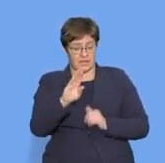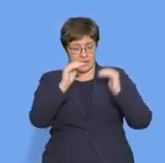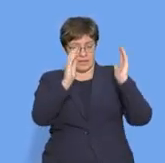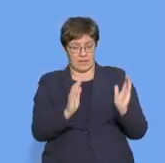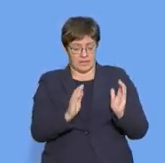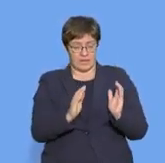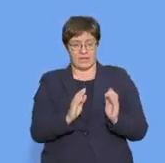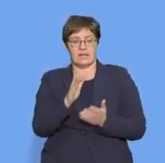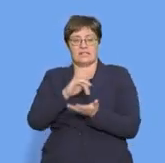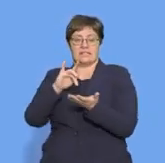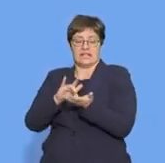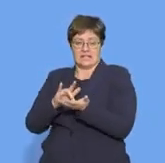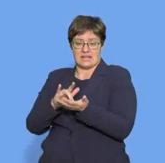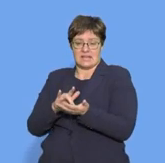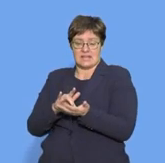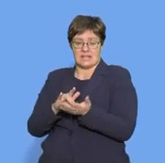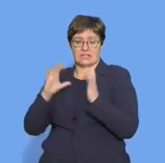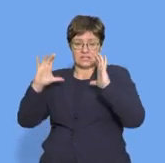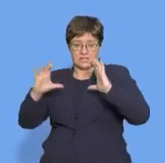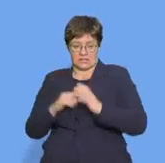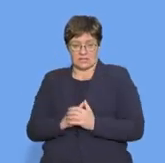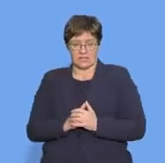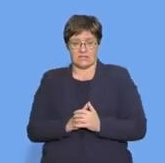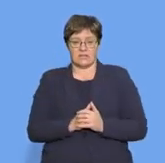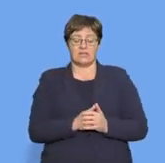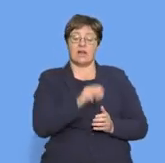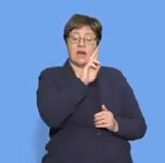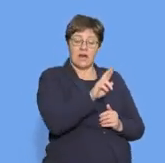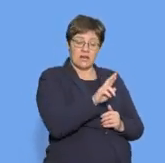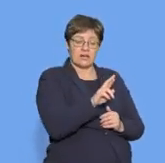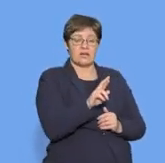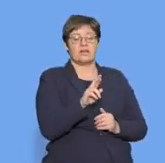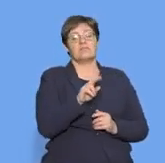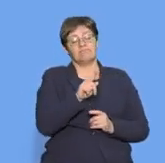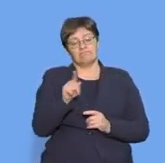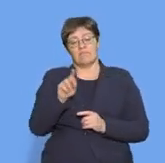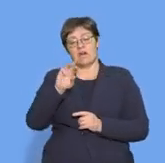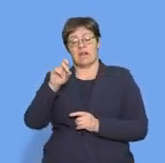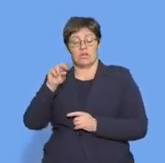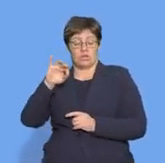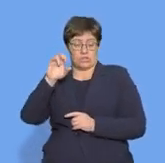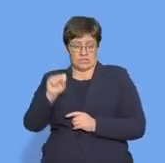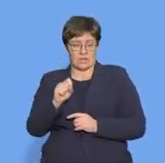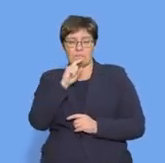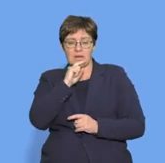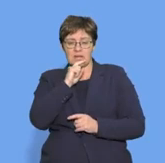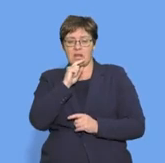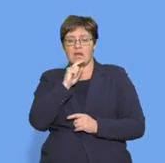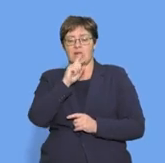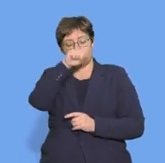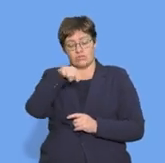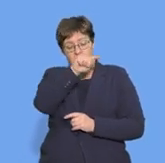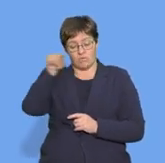being the center of the circle, and then r being the radius. So you will need to find the square root